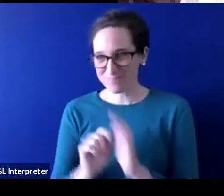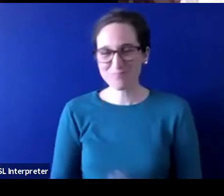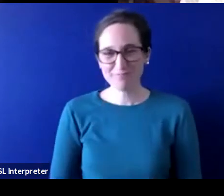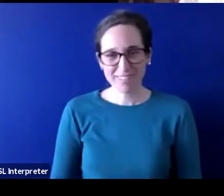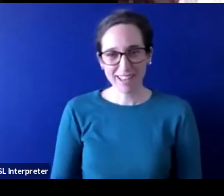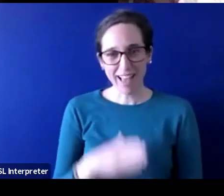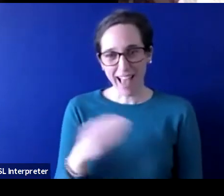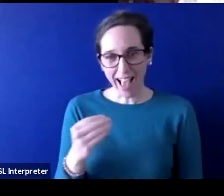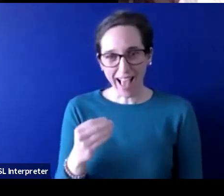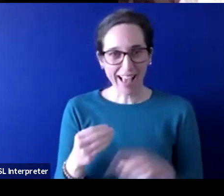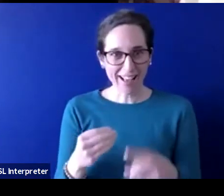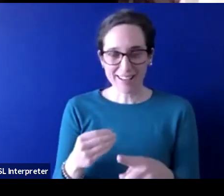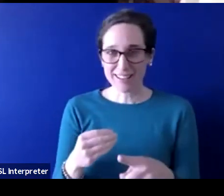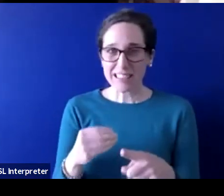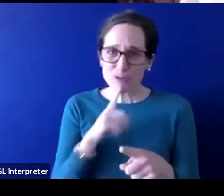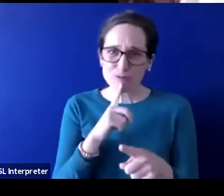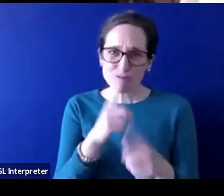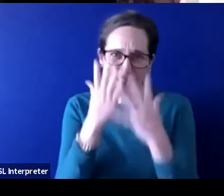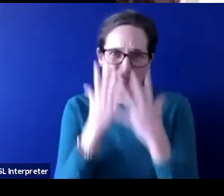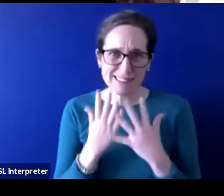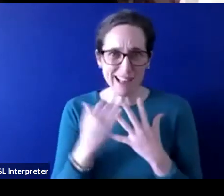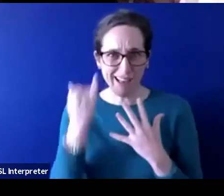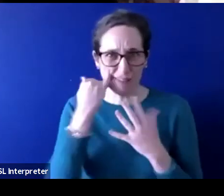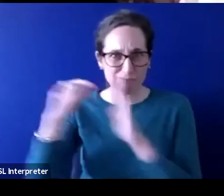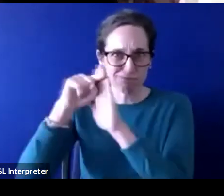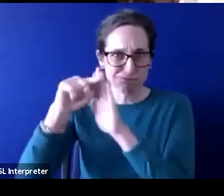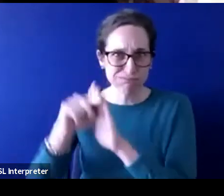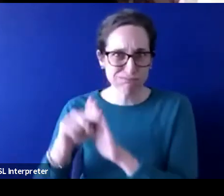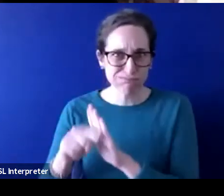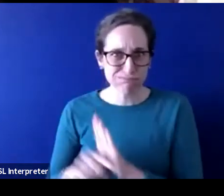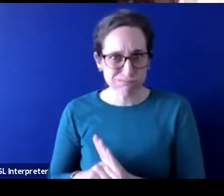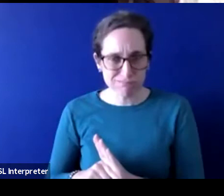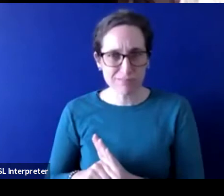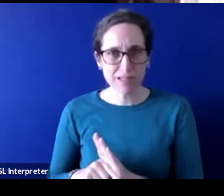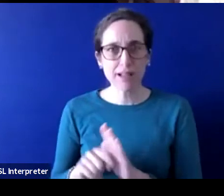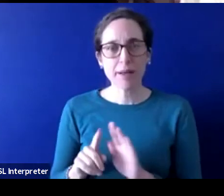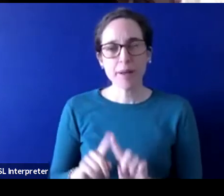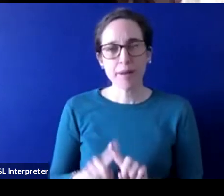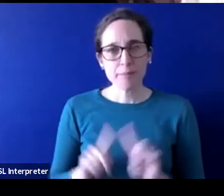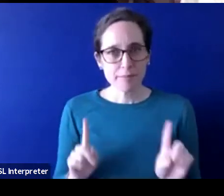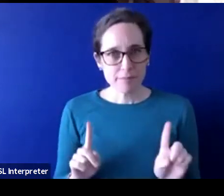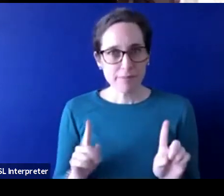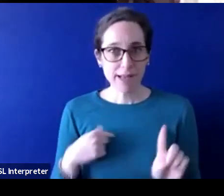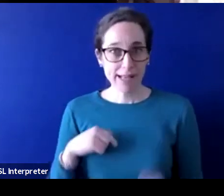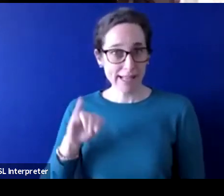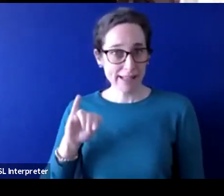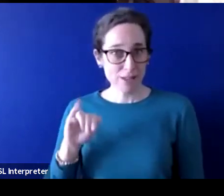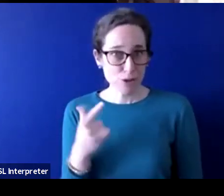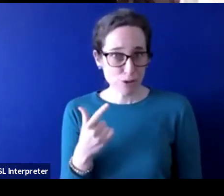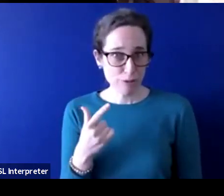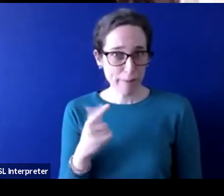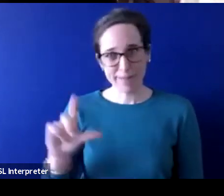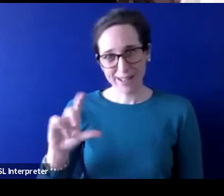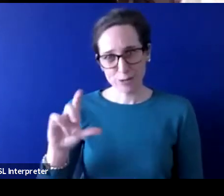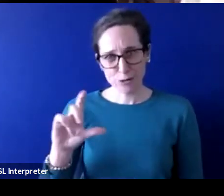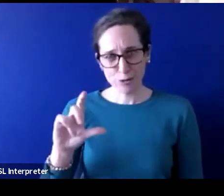other out, being haters, which is so sad to see, which shouldn't be happening. But Instagram, same thing,